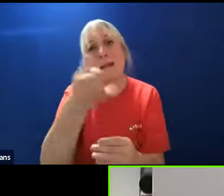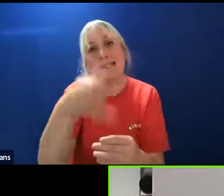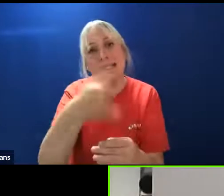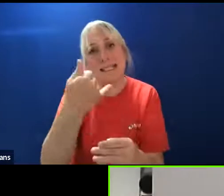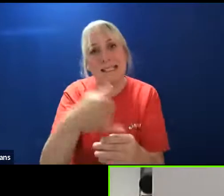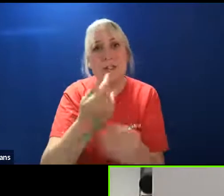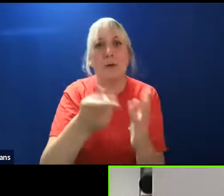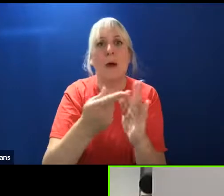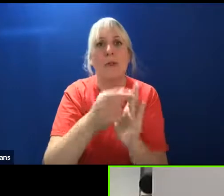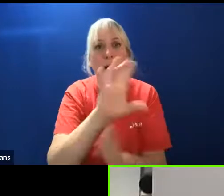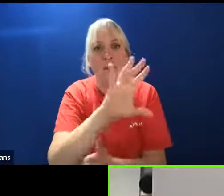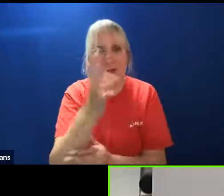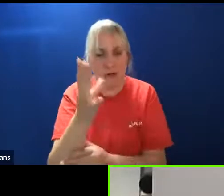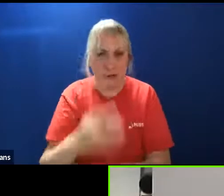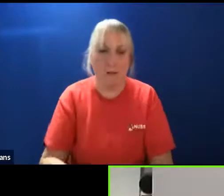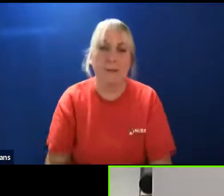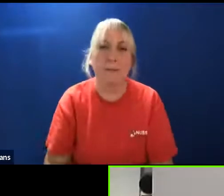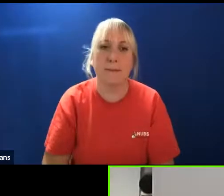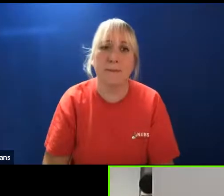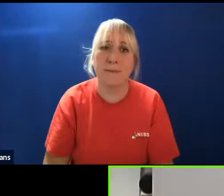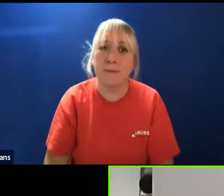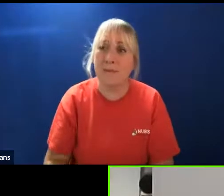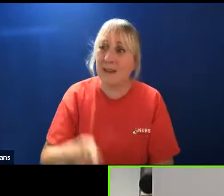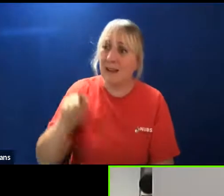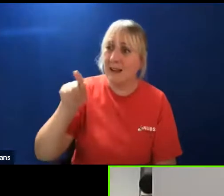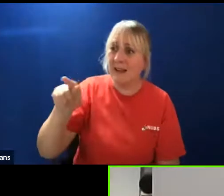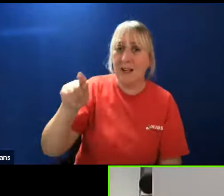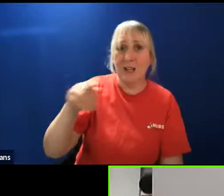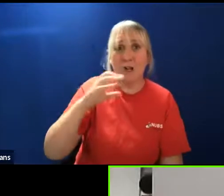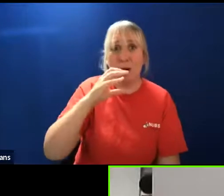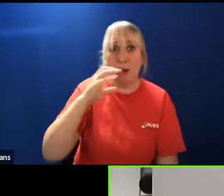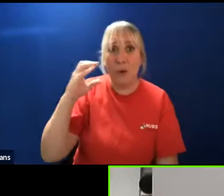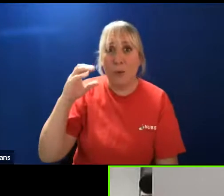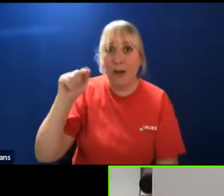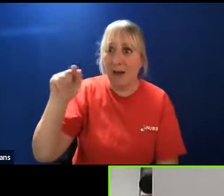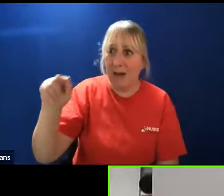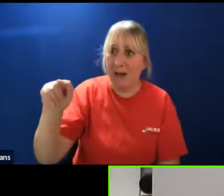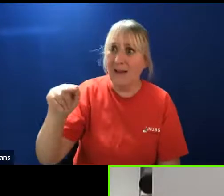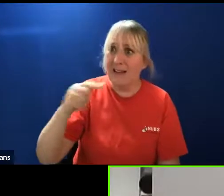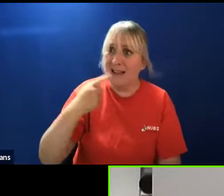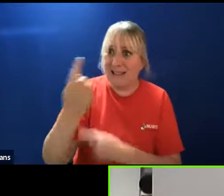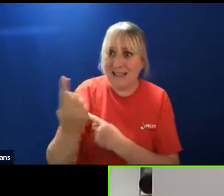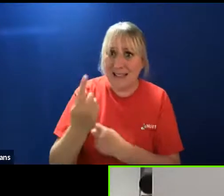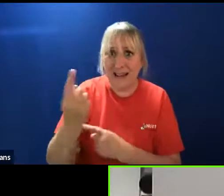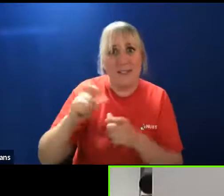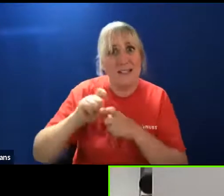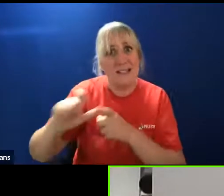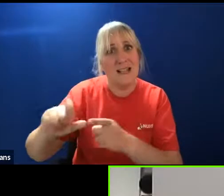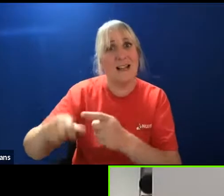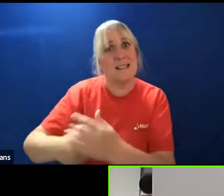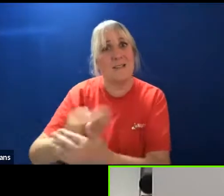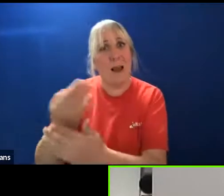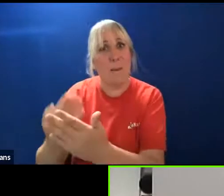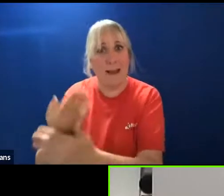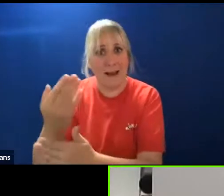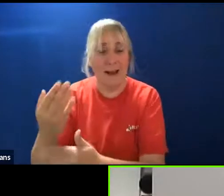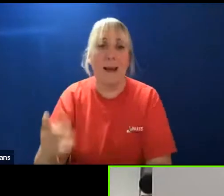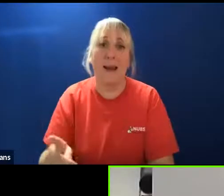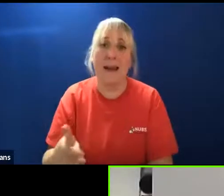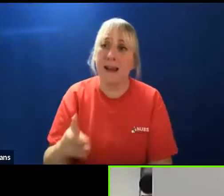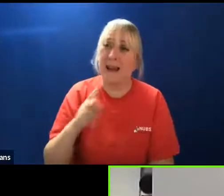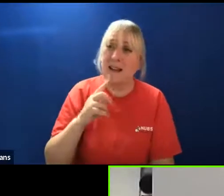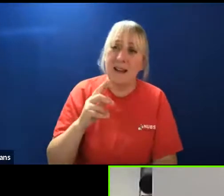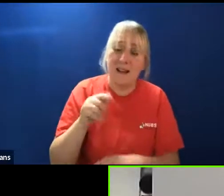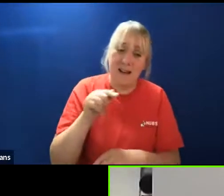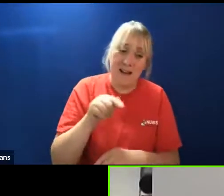vaccine. And all of this is from a nation that very much is still developing and they're obviously subject to the awful US